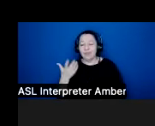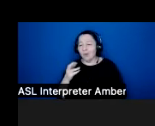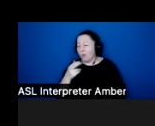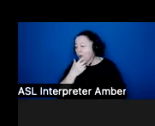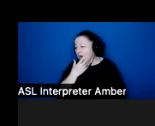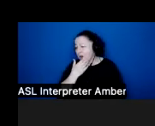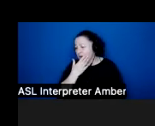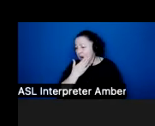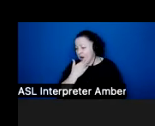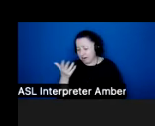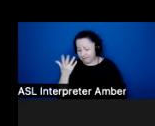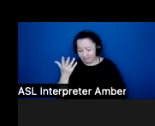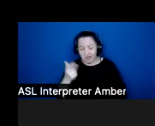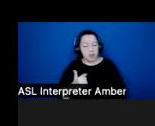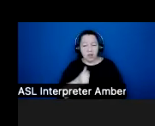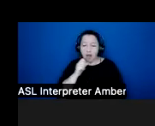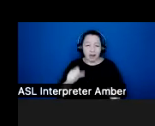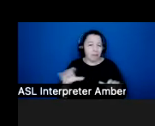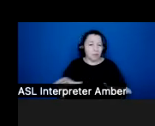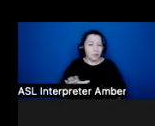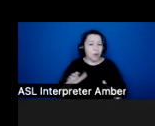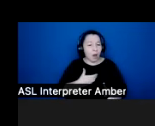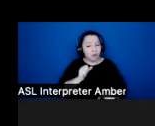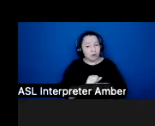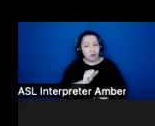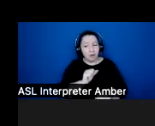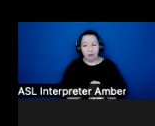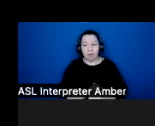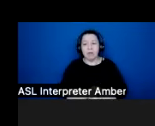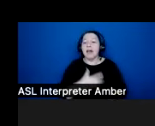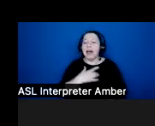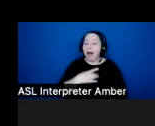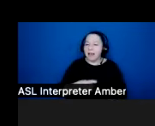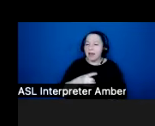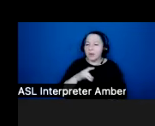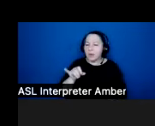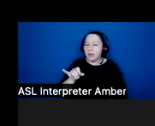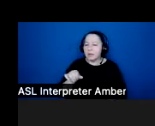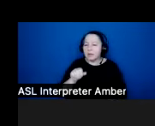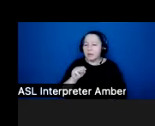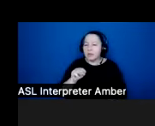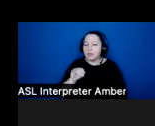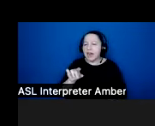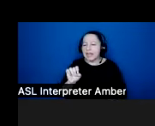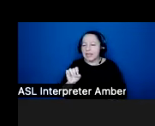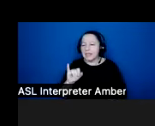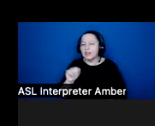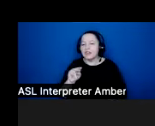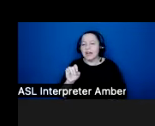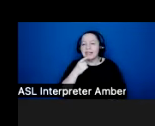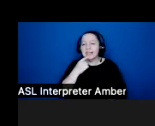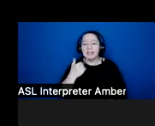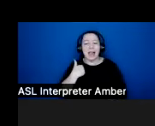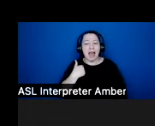or, you know, not able to do our job. I like what Janie wrote, having a team to tag team in and